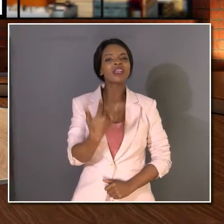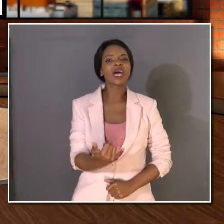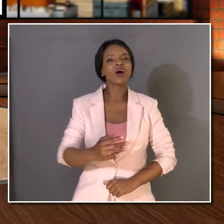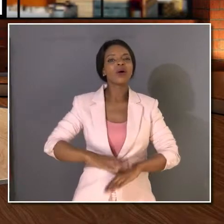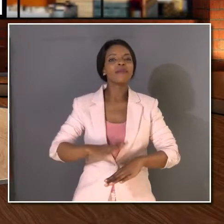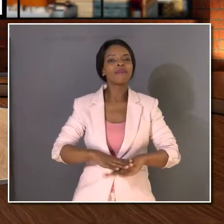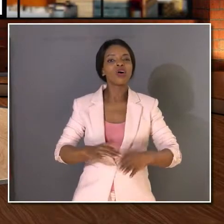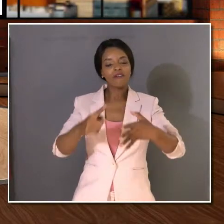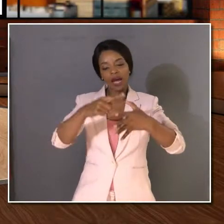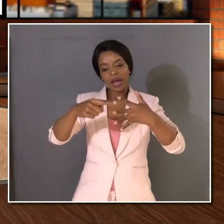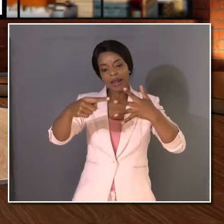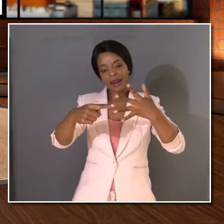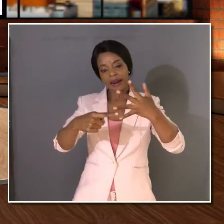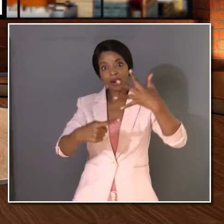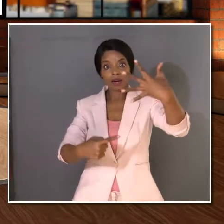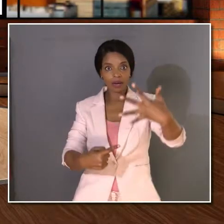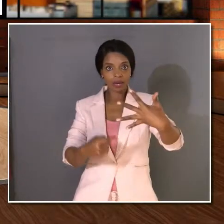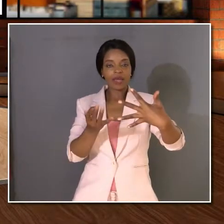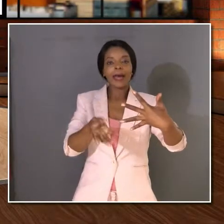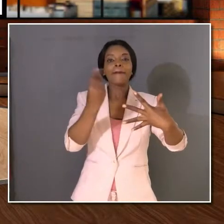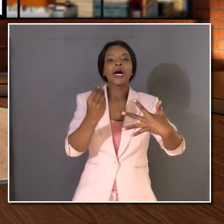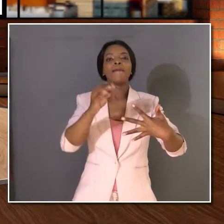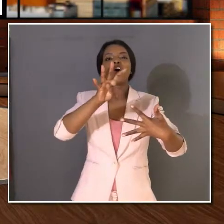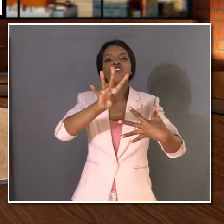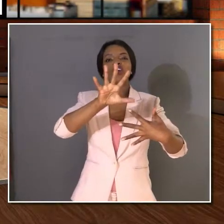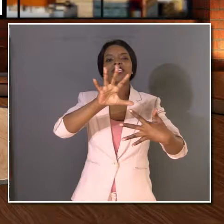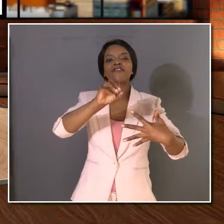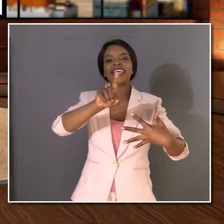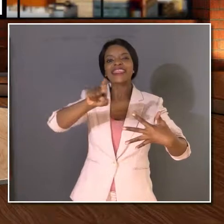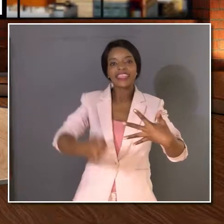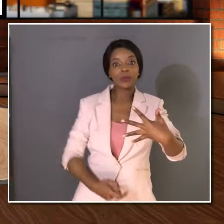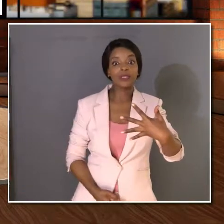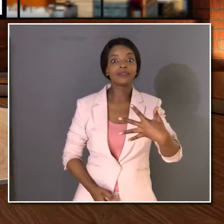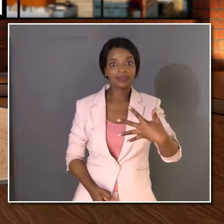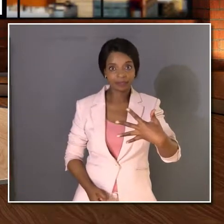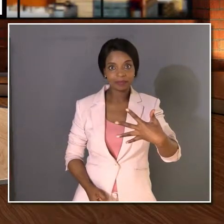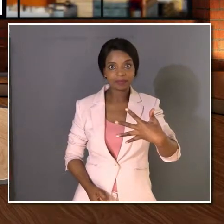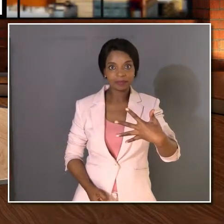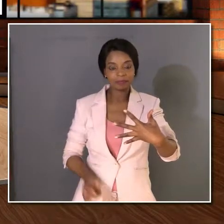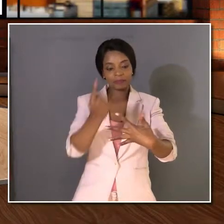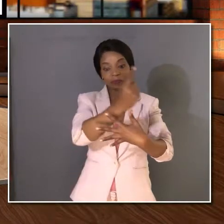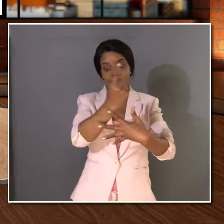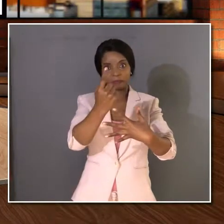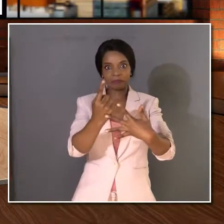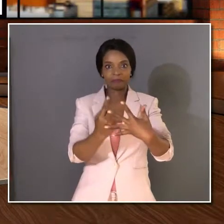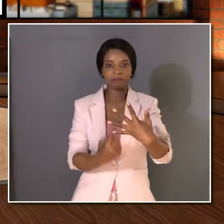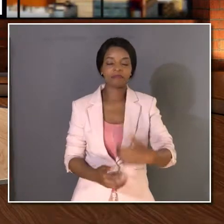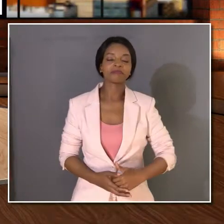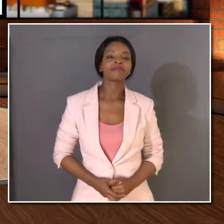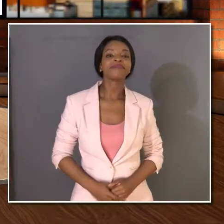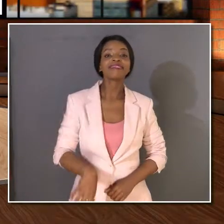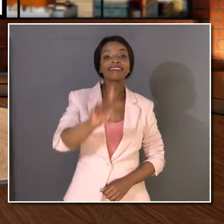awarded 450,000 rands. Let's find out who they are. Up first, please join me